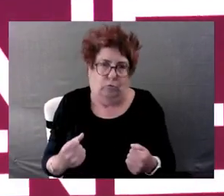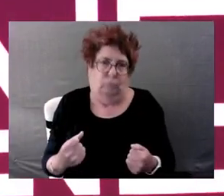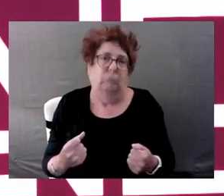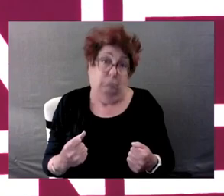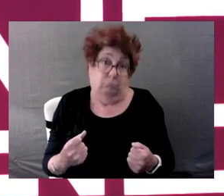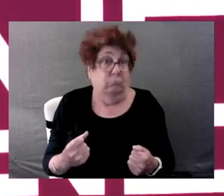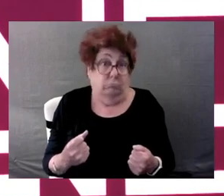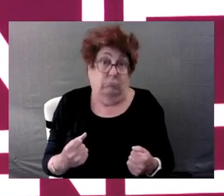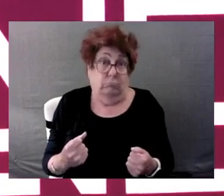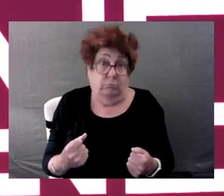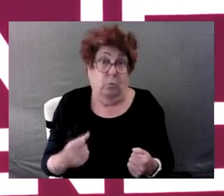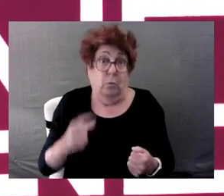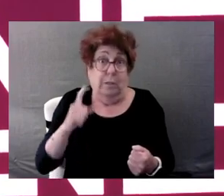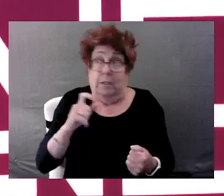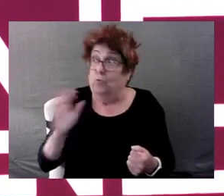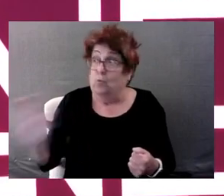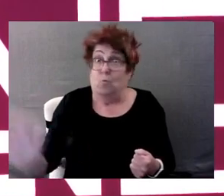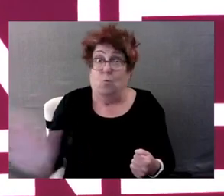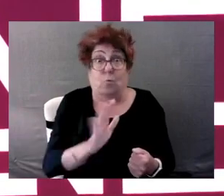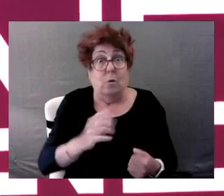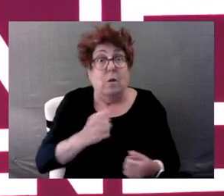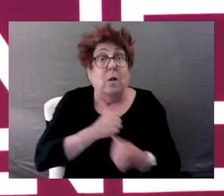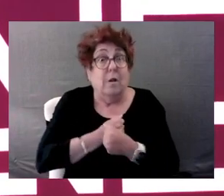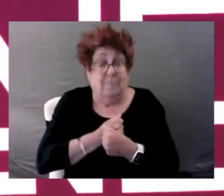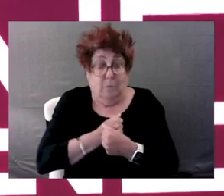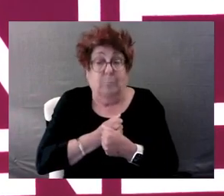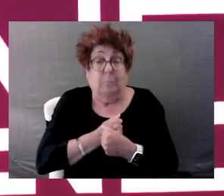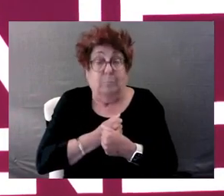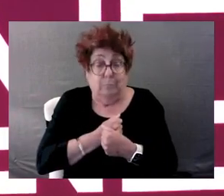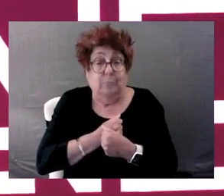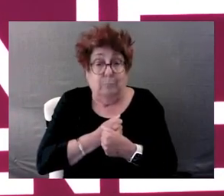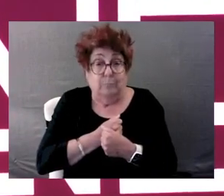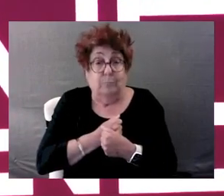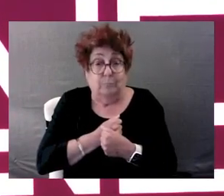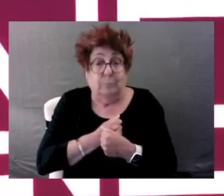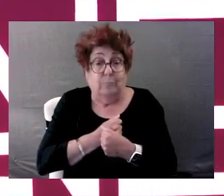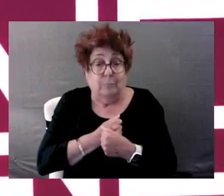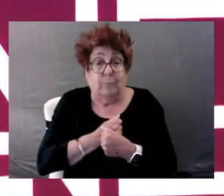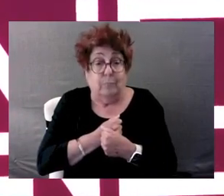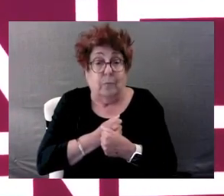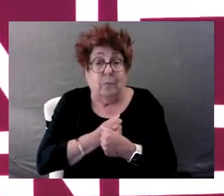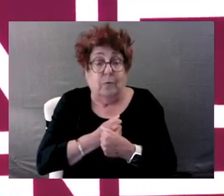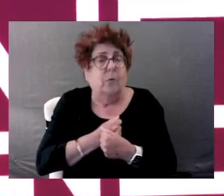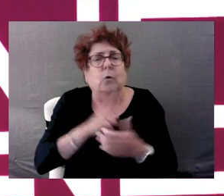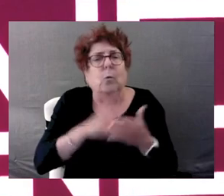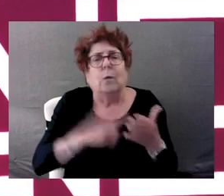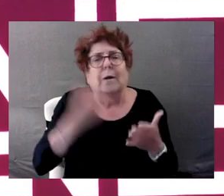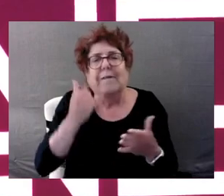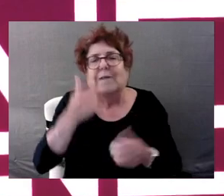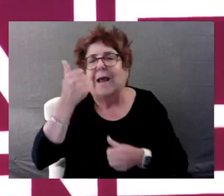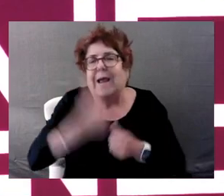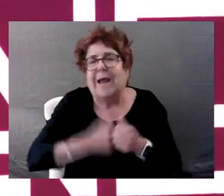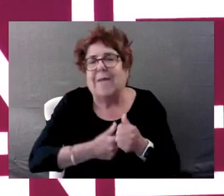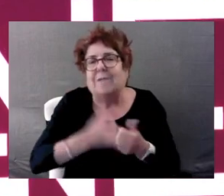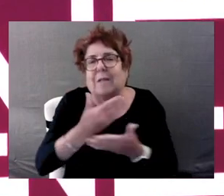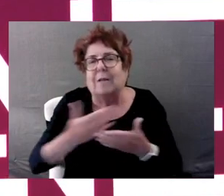We need your love. And so what if every single thing that you wrote on